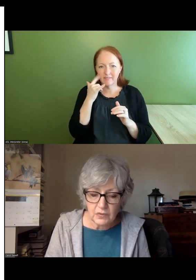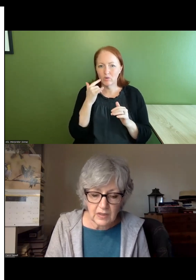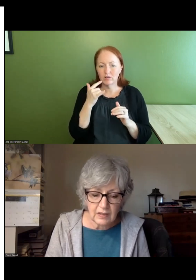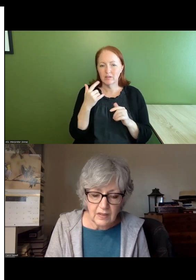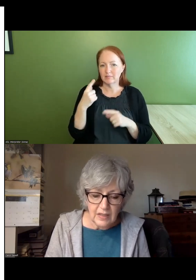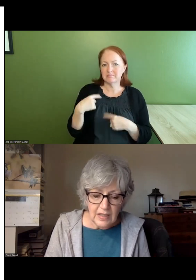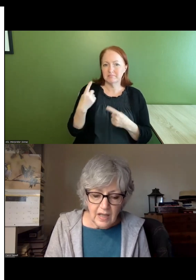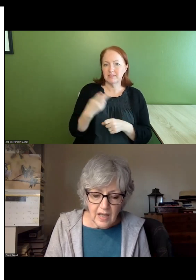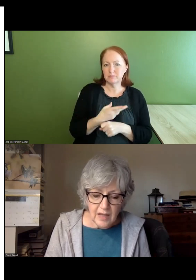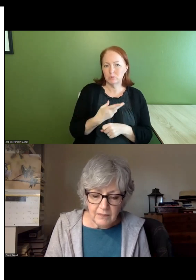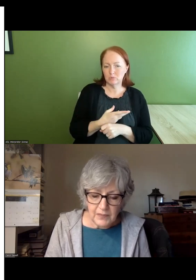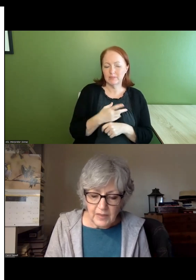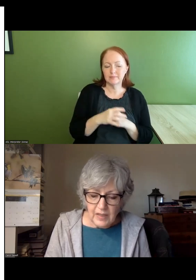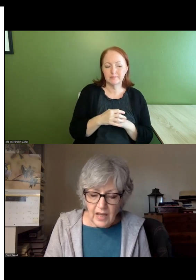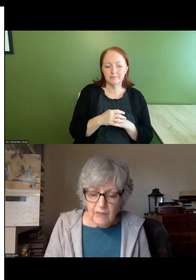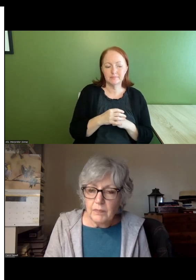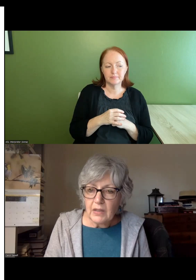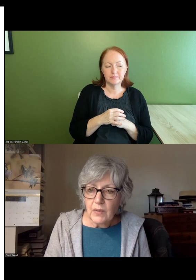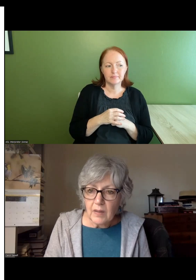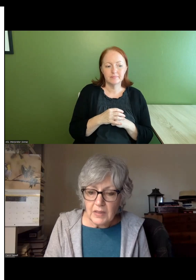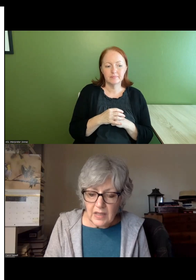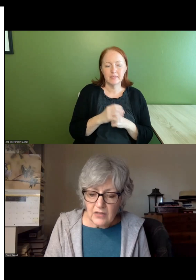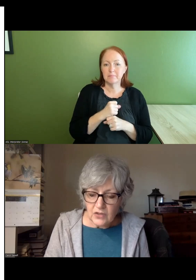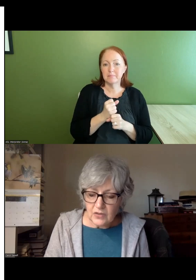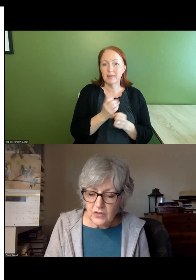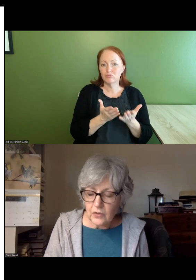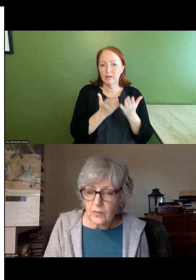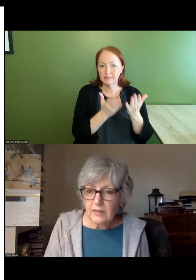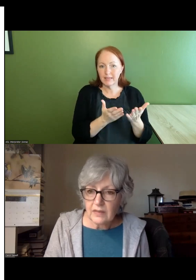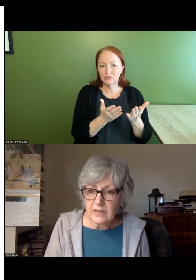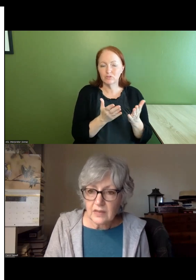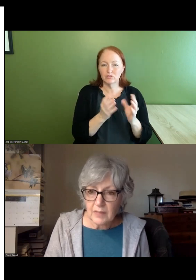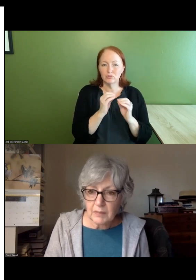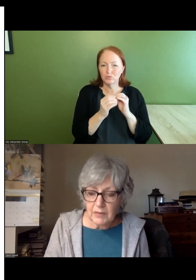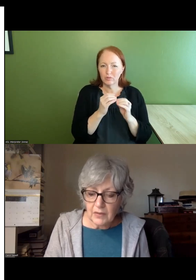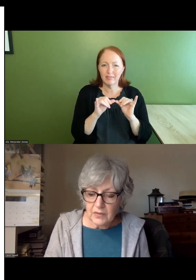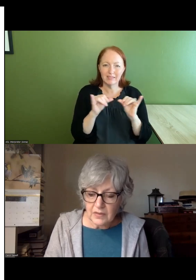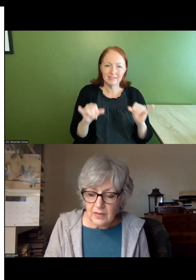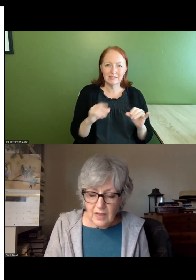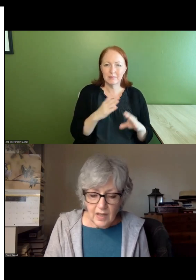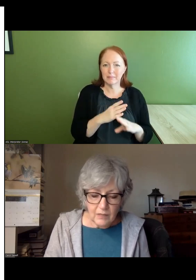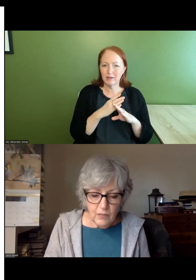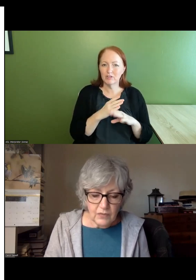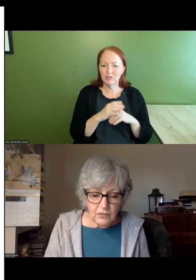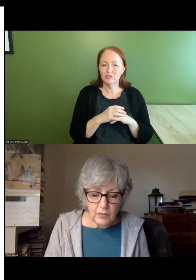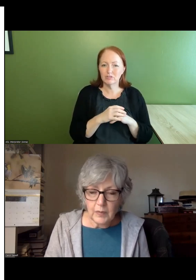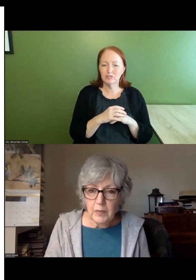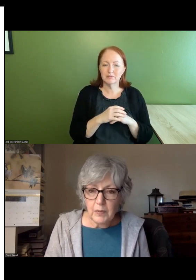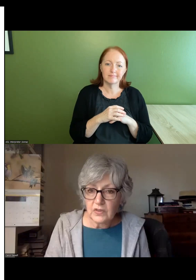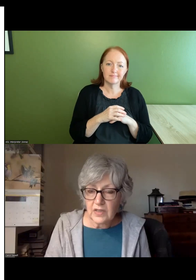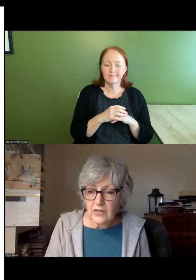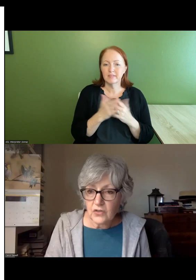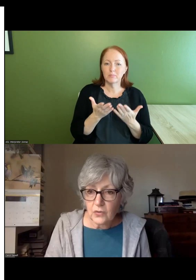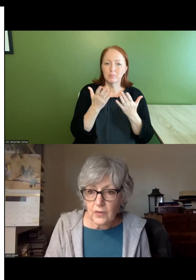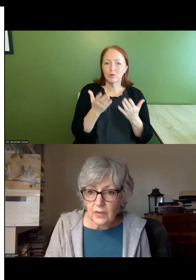been using. And we'll make recommendations to correct these systemic barriers, whether through